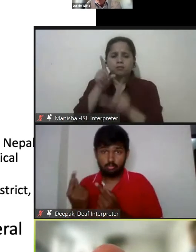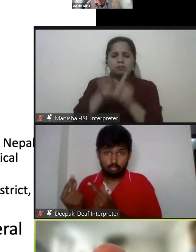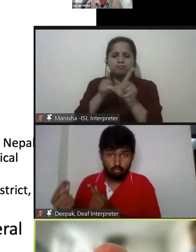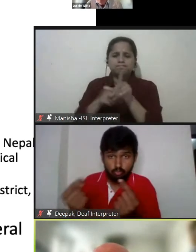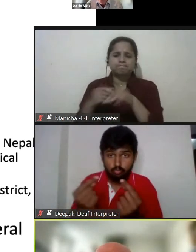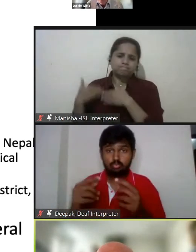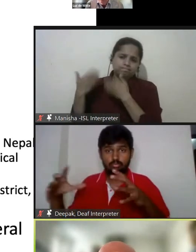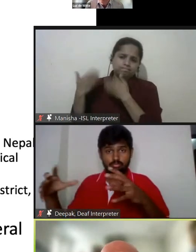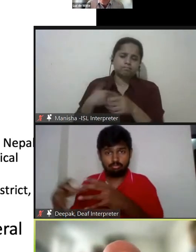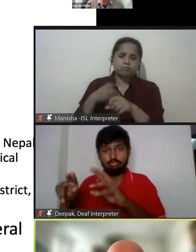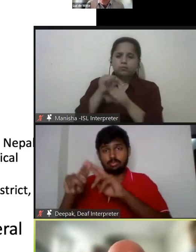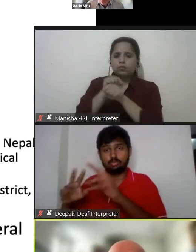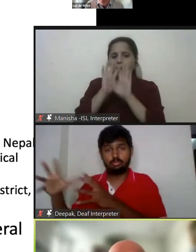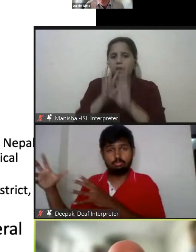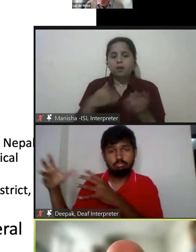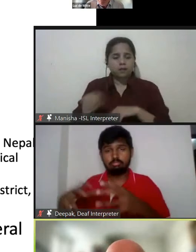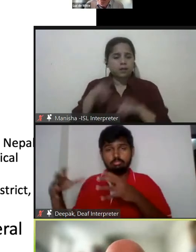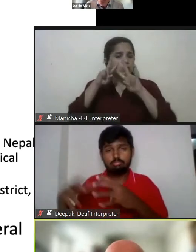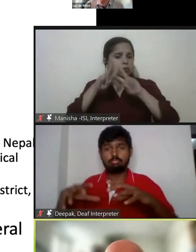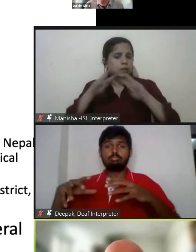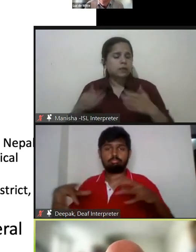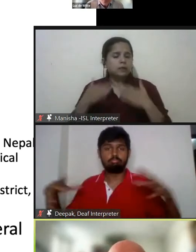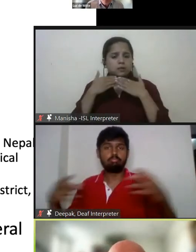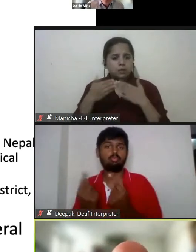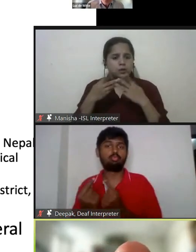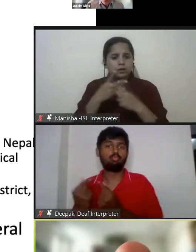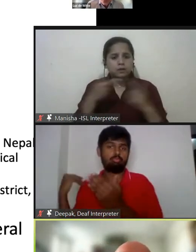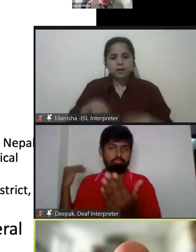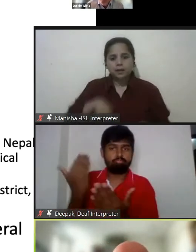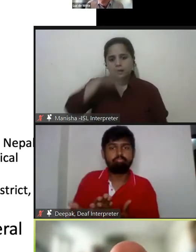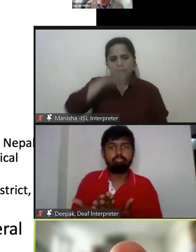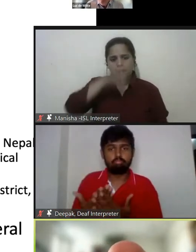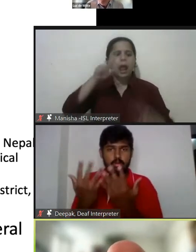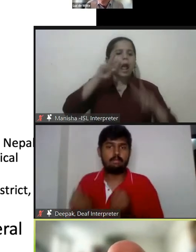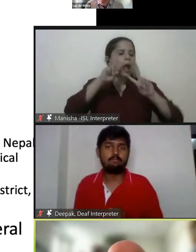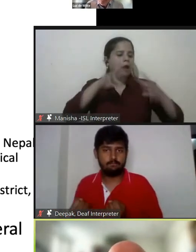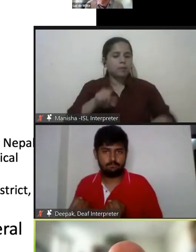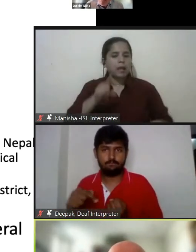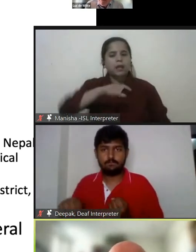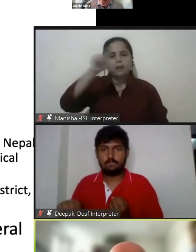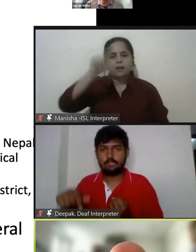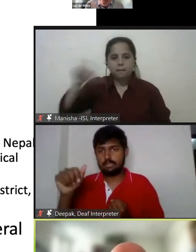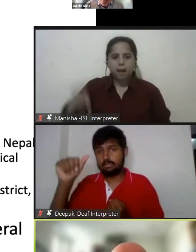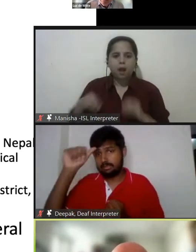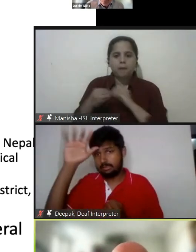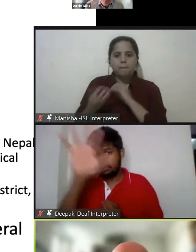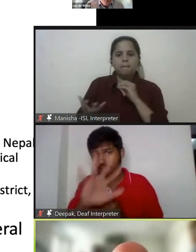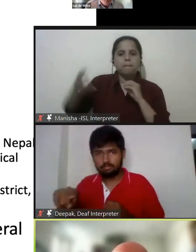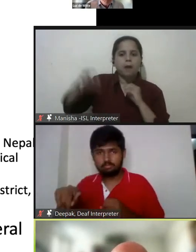And I've done quite a few studies, mainly in India, but also in Nepal and Bangladesh.